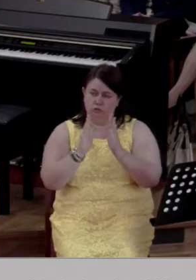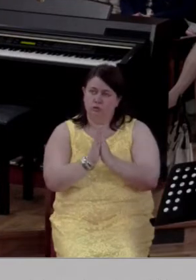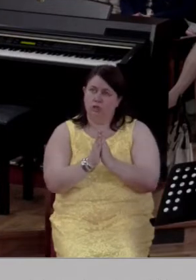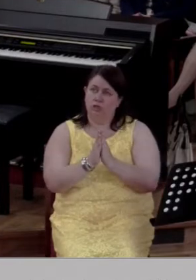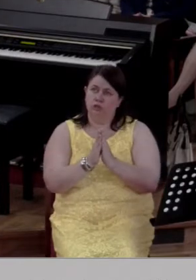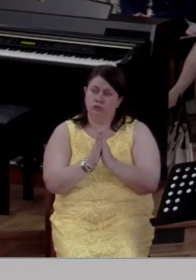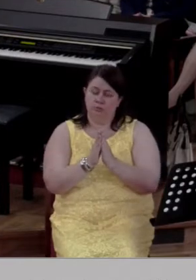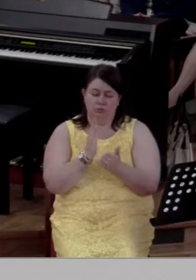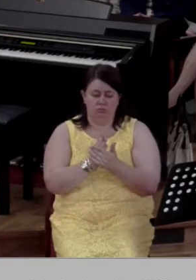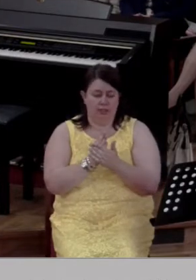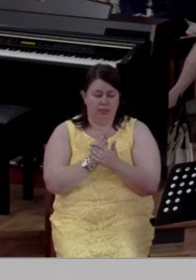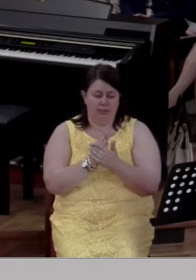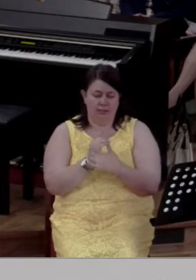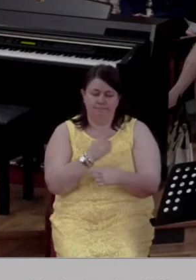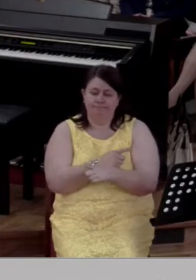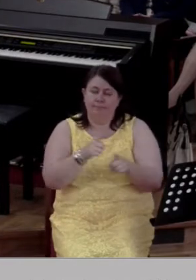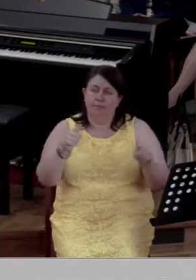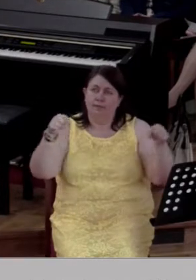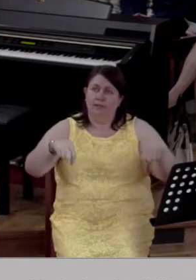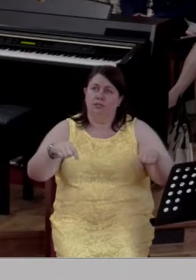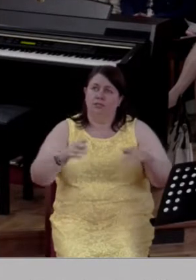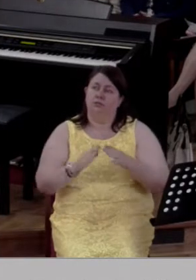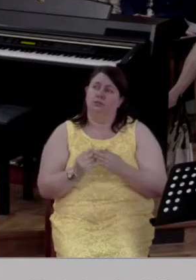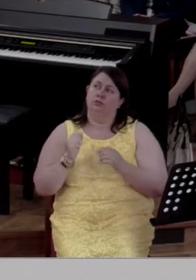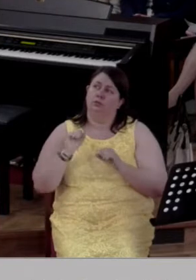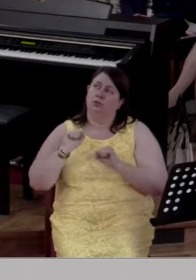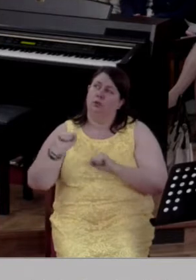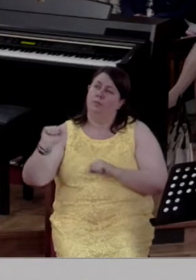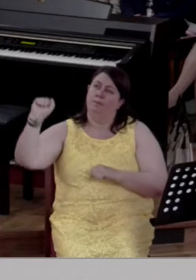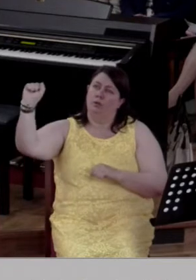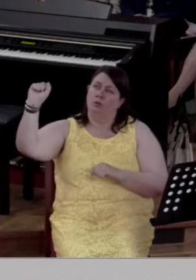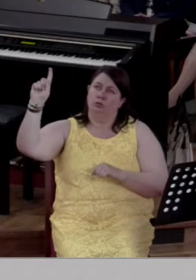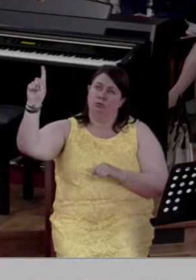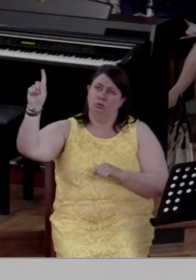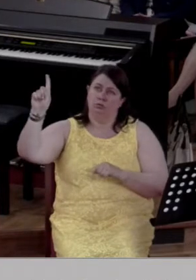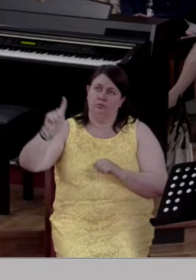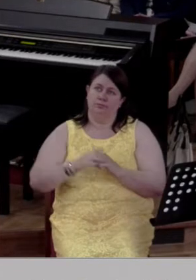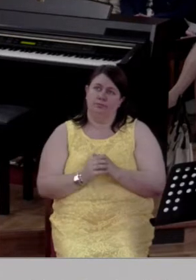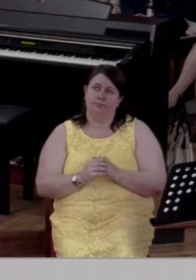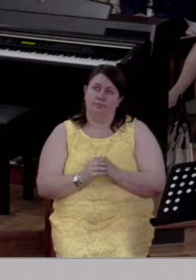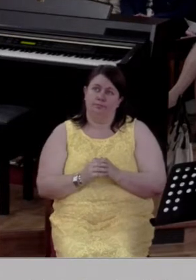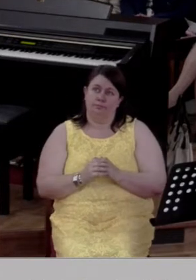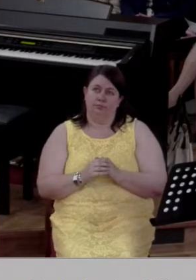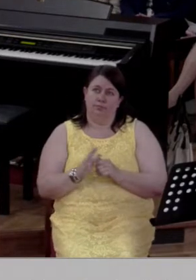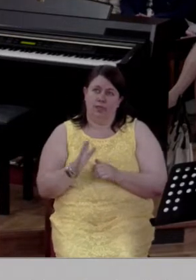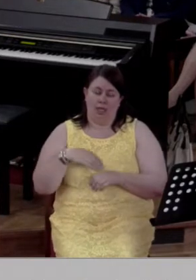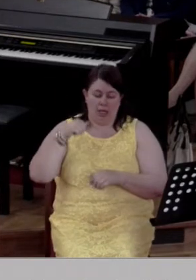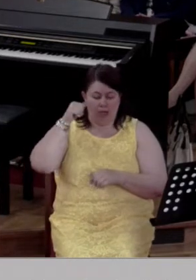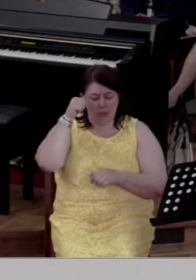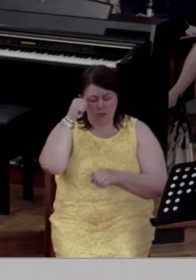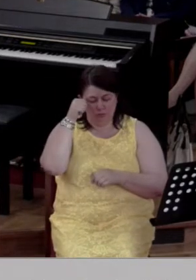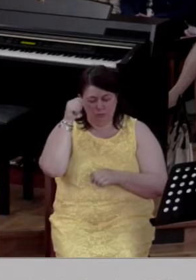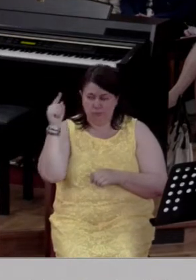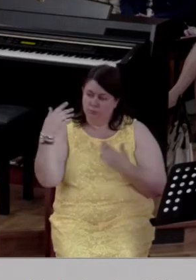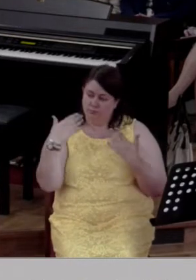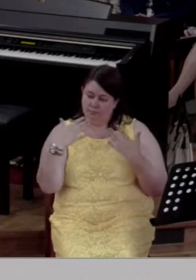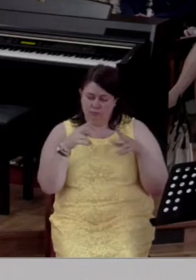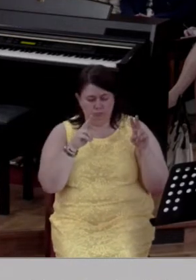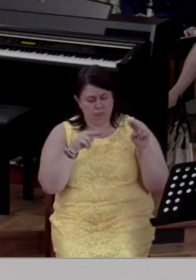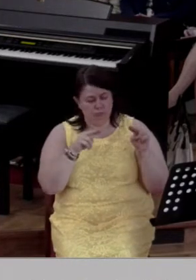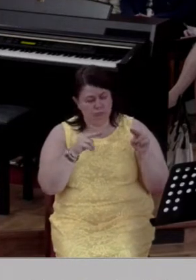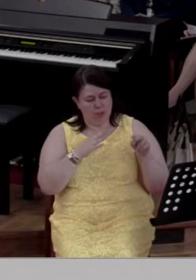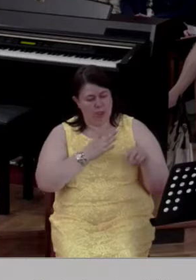and all of it belongs to you. I know, my God, that you test the heart and are